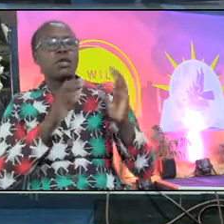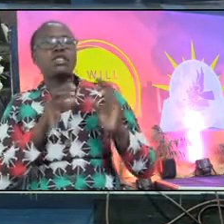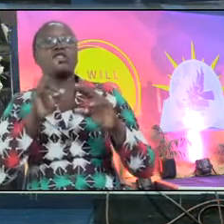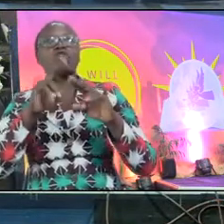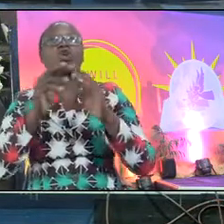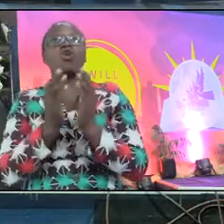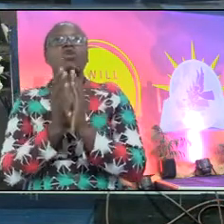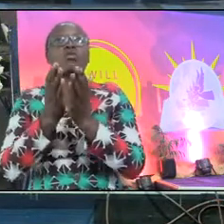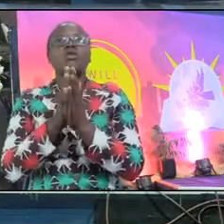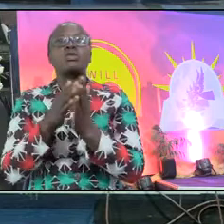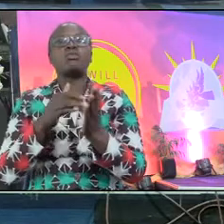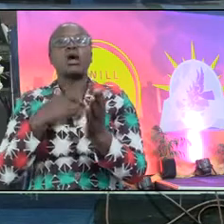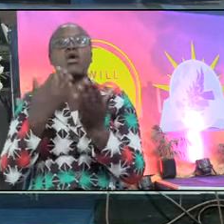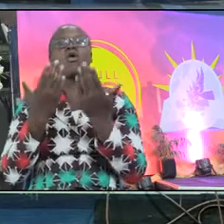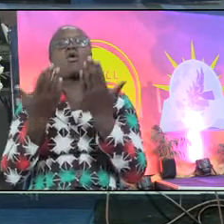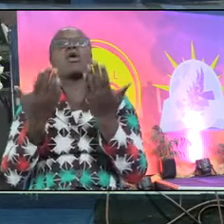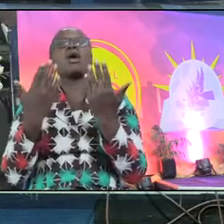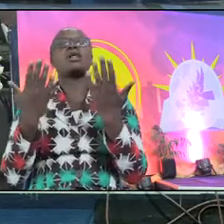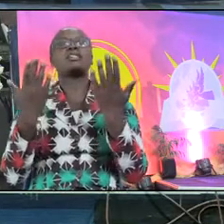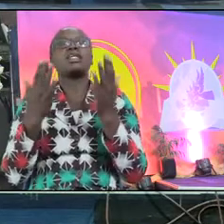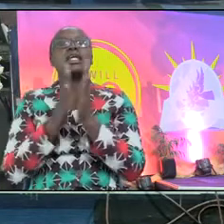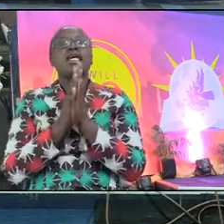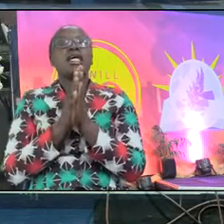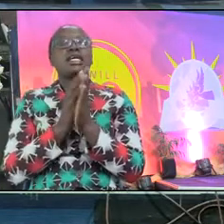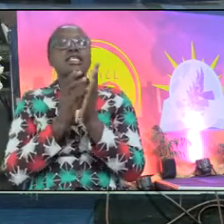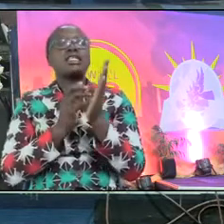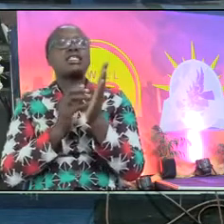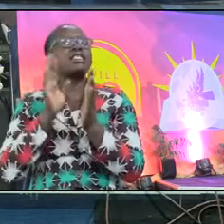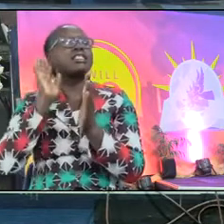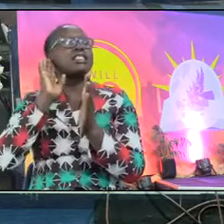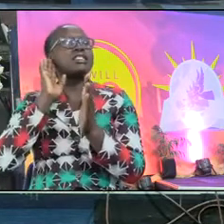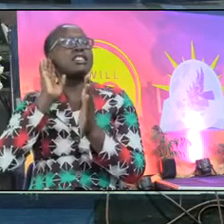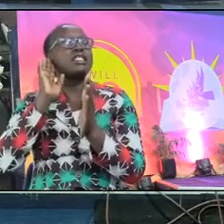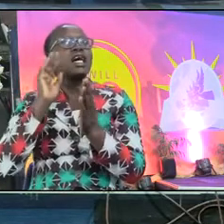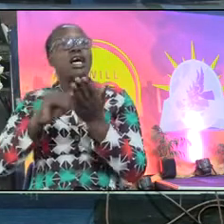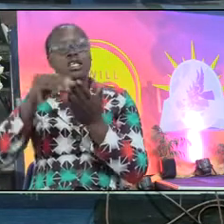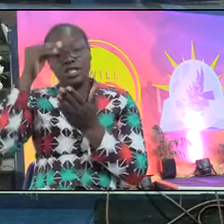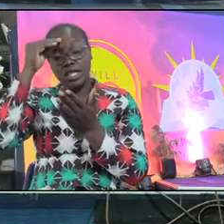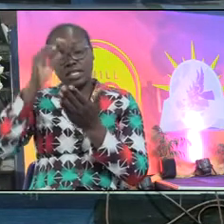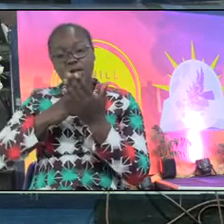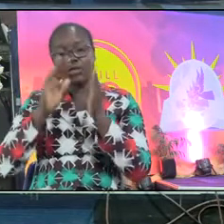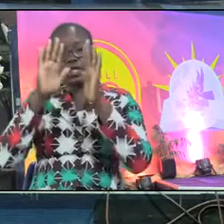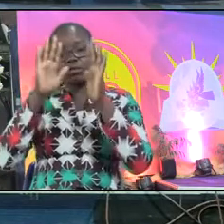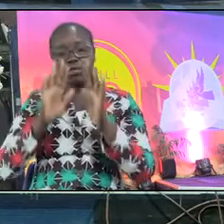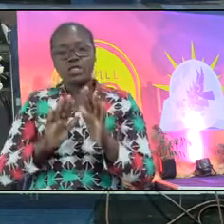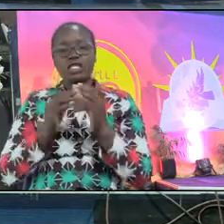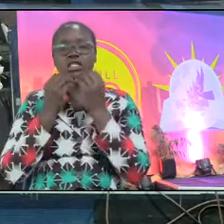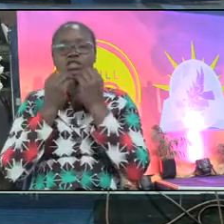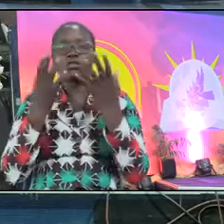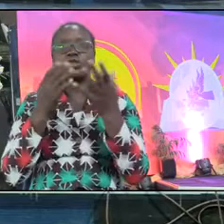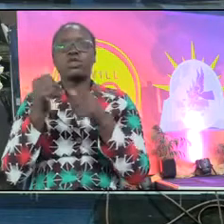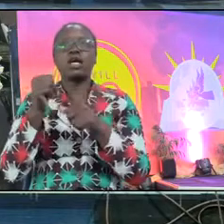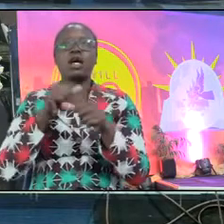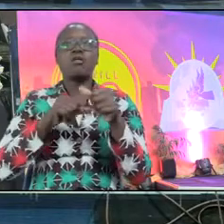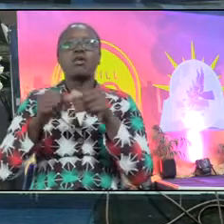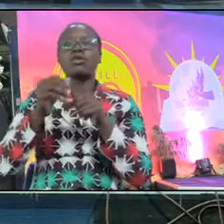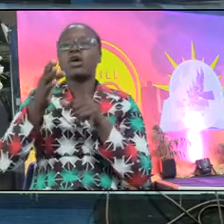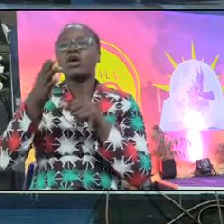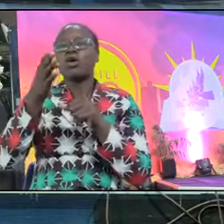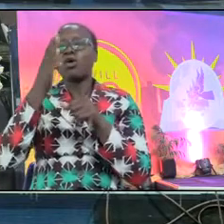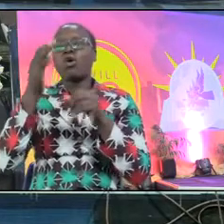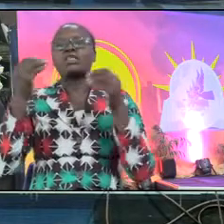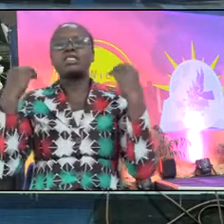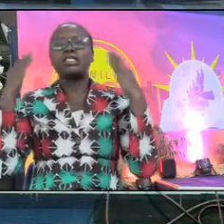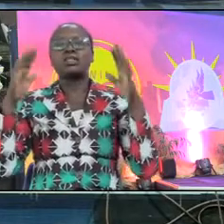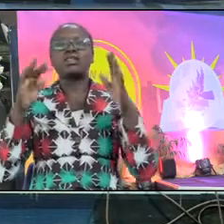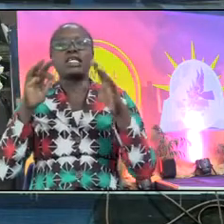overboard with my own hands. And I just recently learned some important information about those vehicles